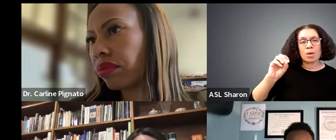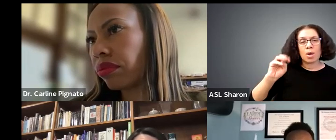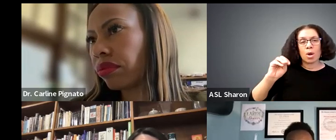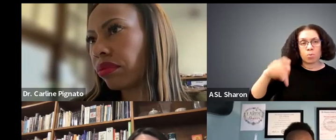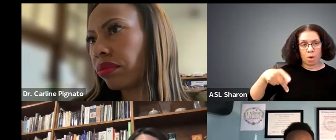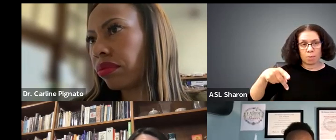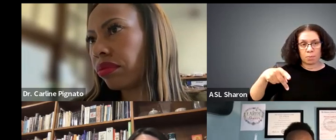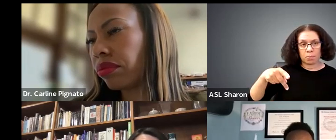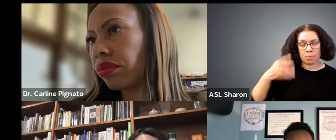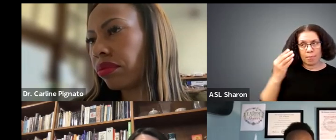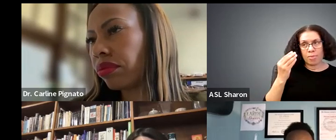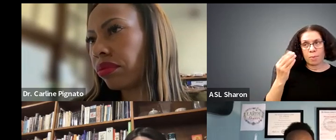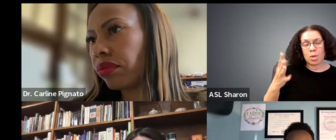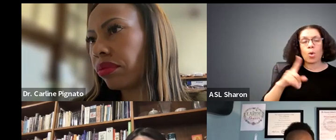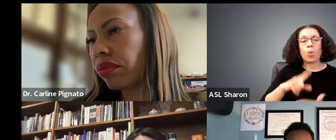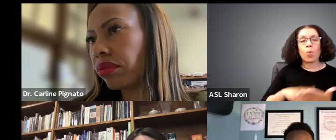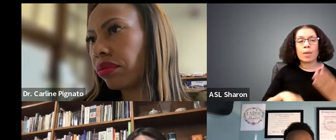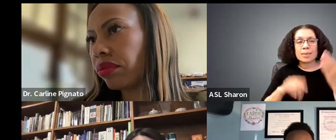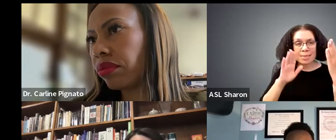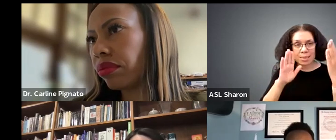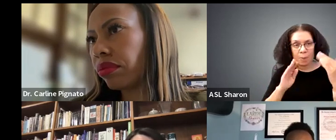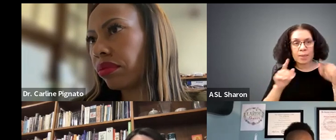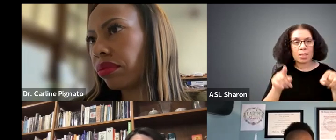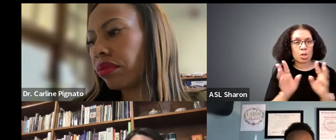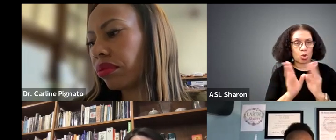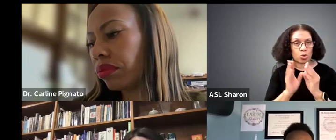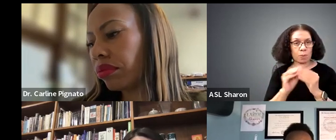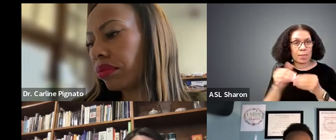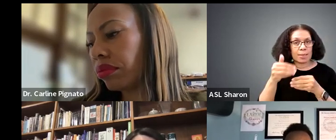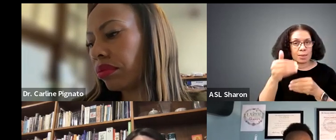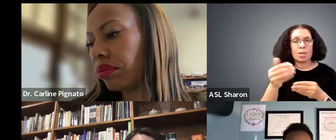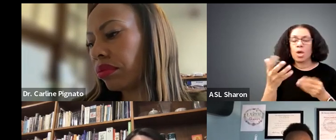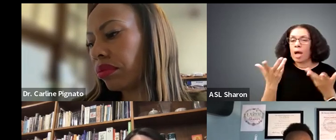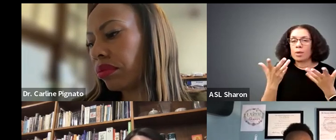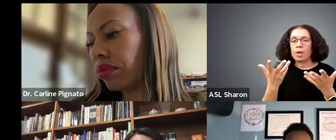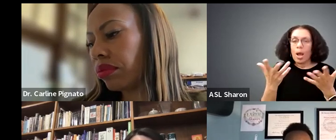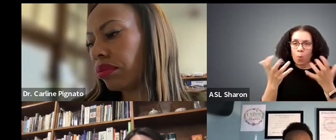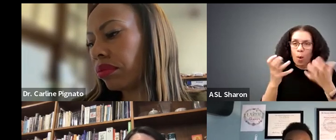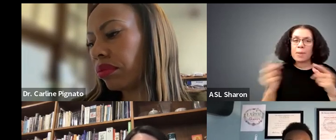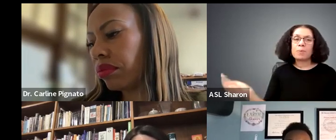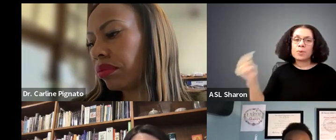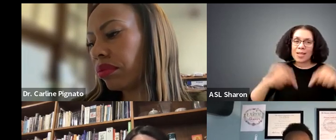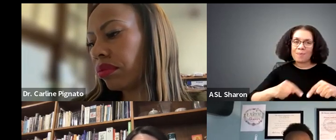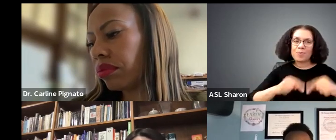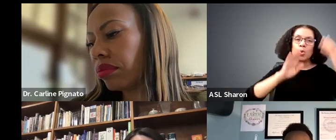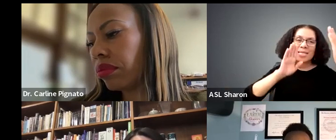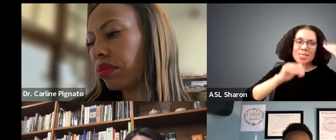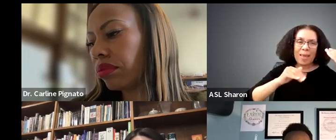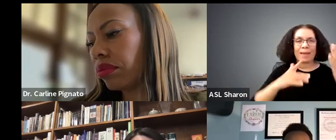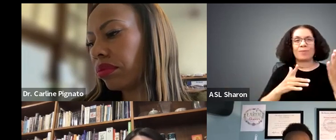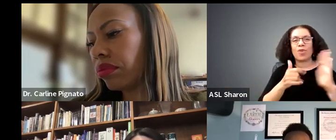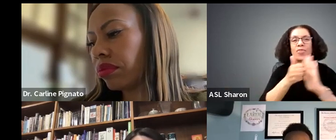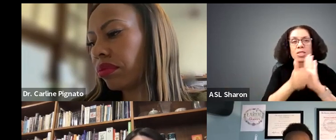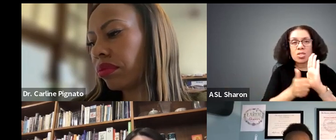dates, and what is expected at those meetings. So you will come in knowing that we're going to be doing a certain kind of work every time we